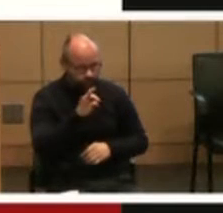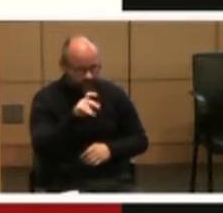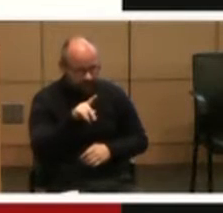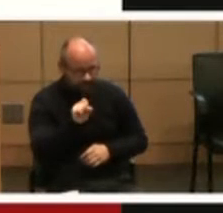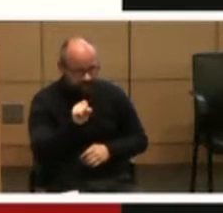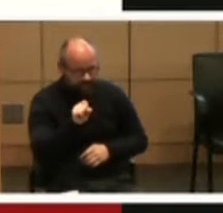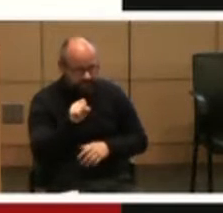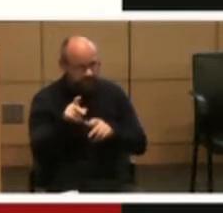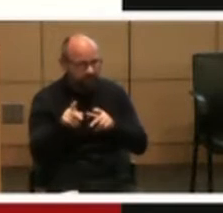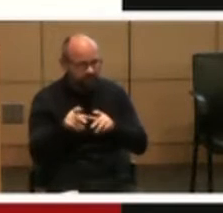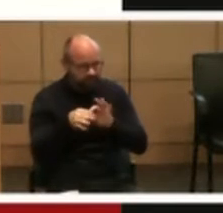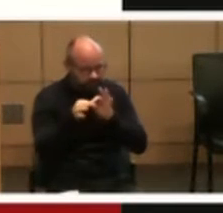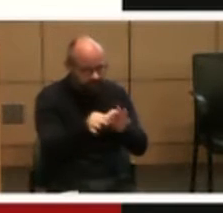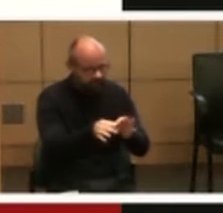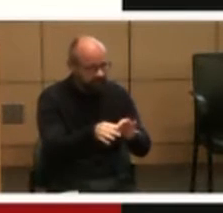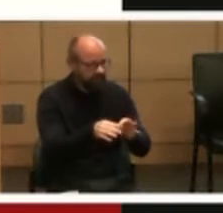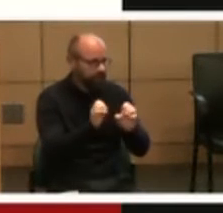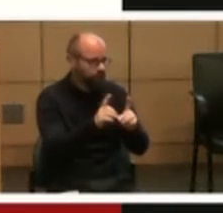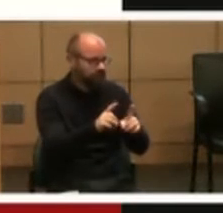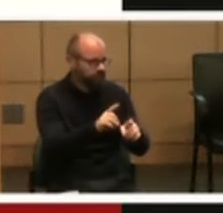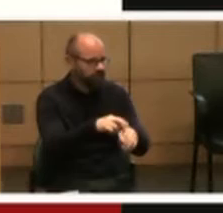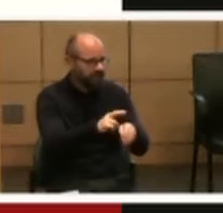outcomes.